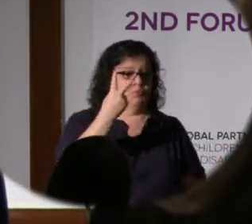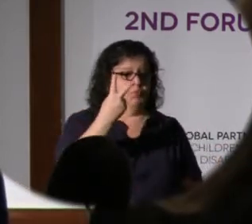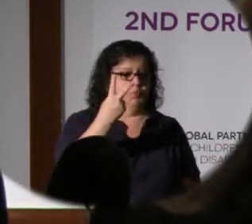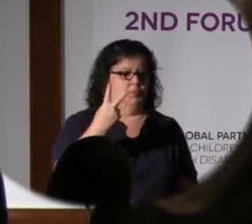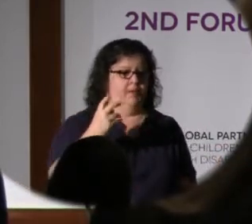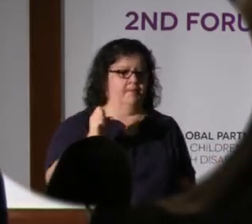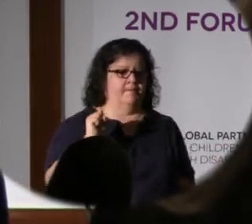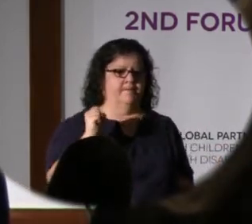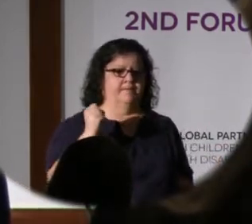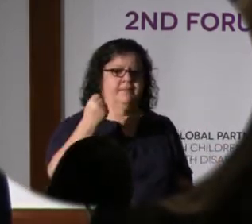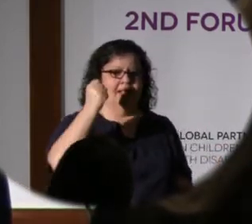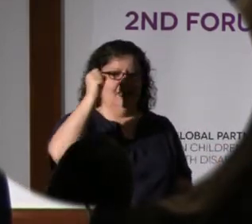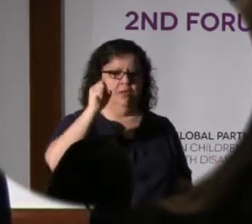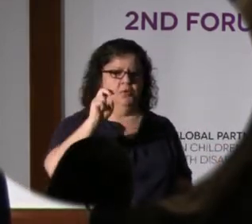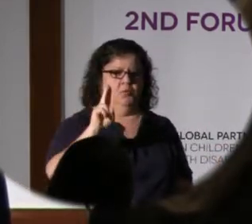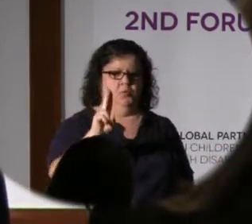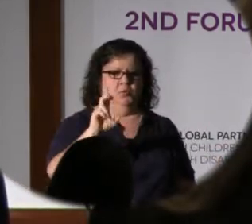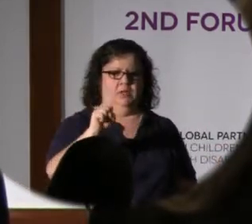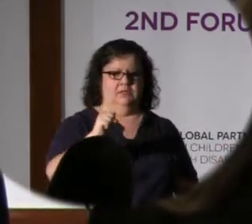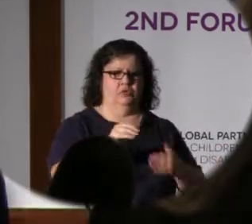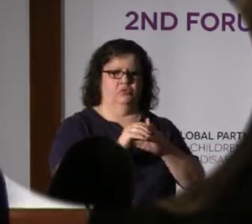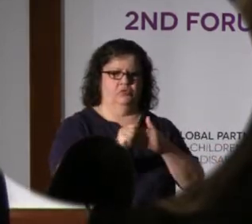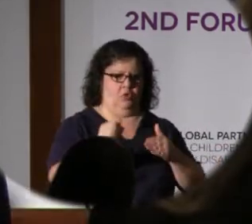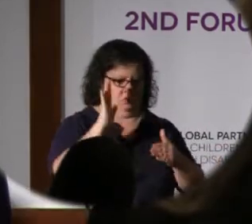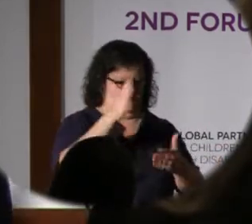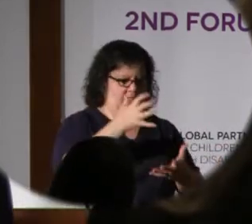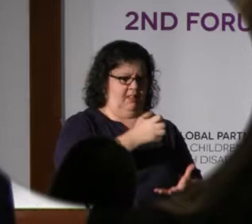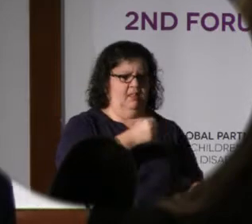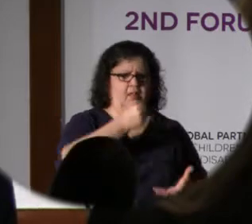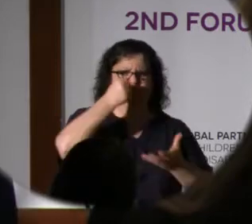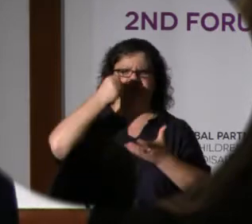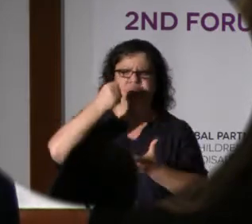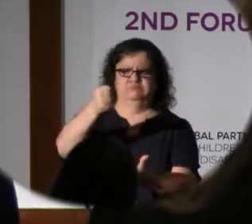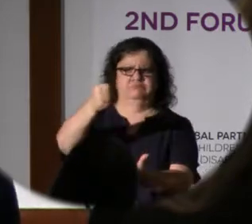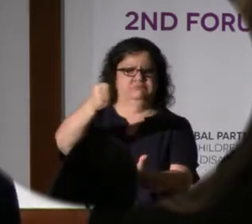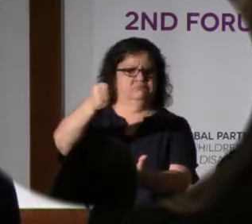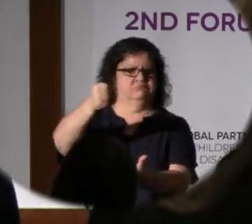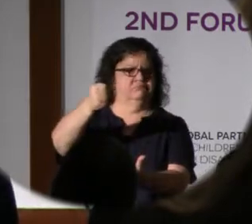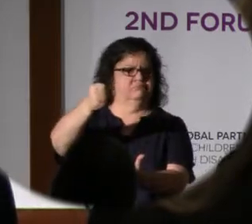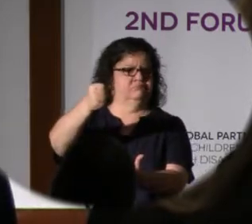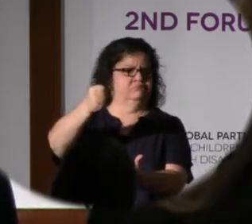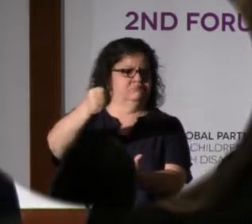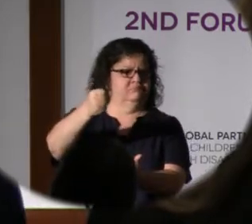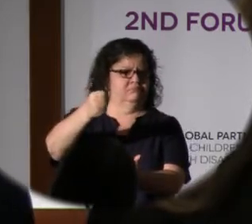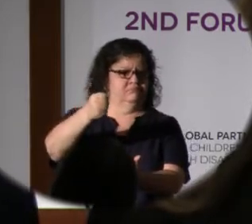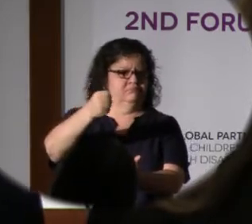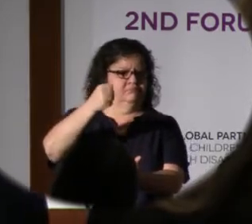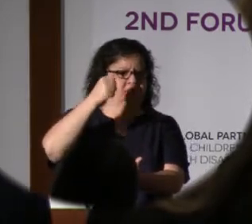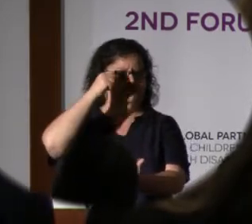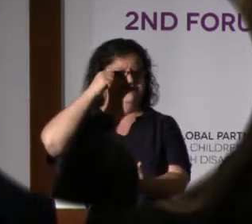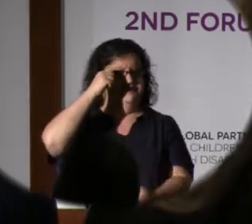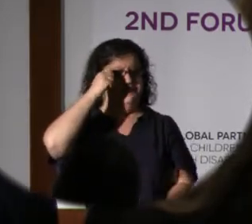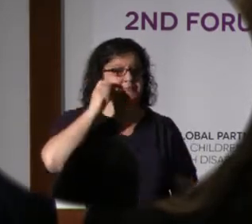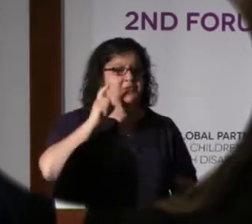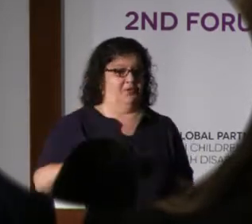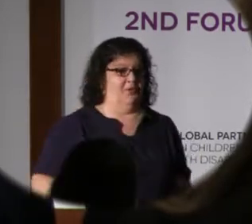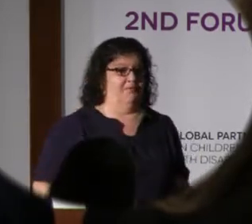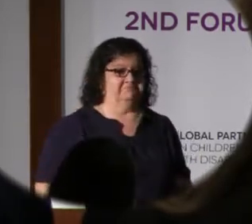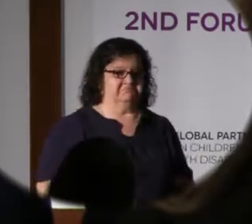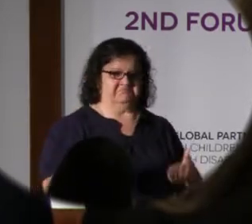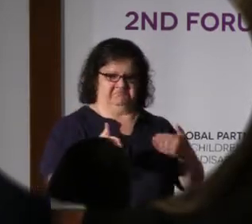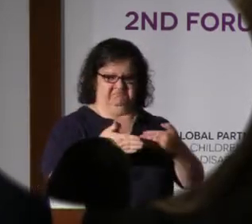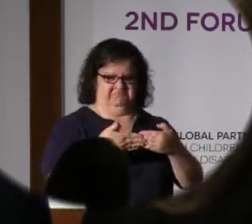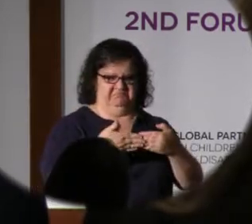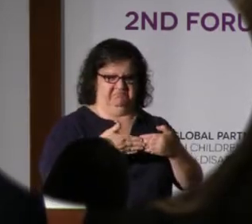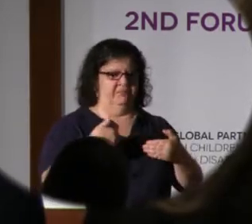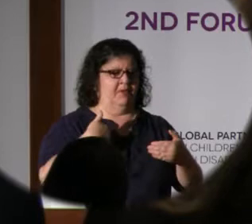And finally, I want to extend a big congratulations to this report